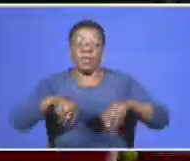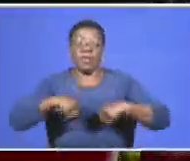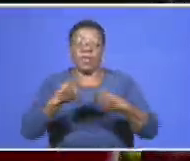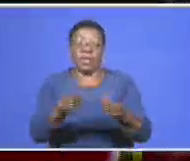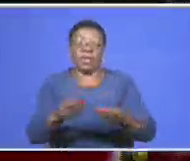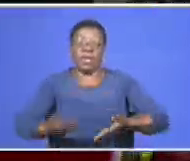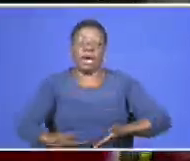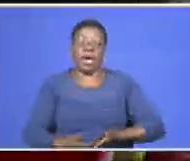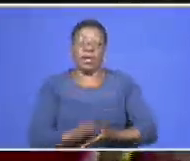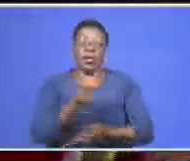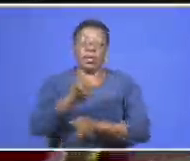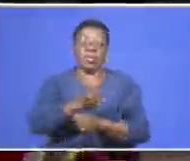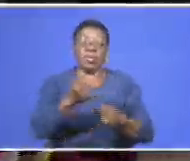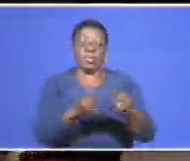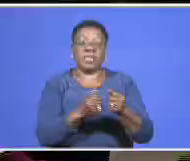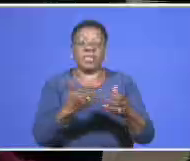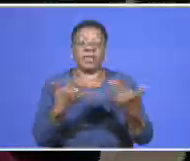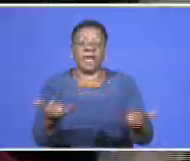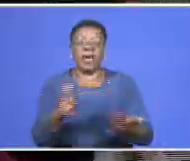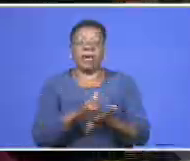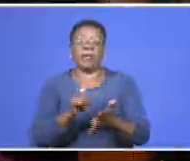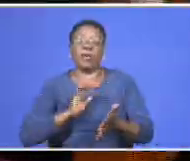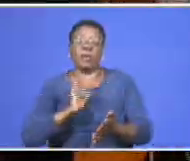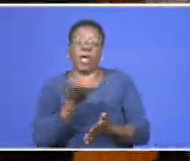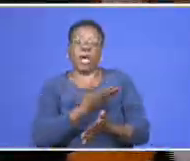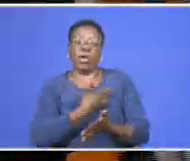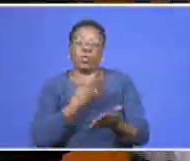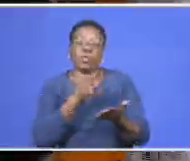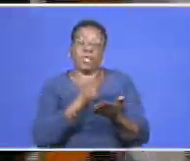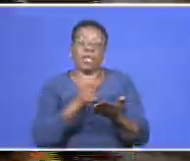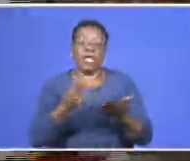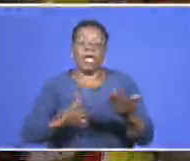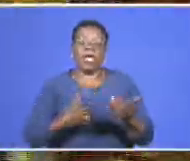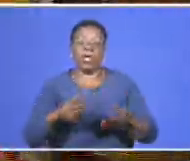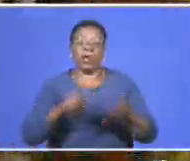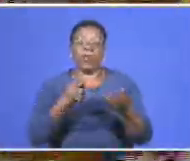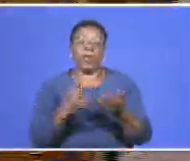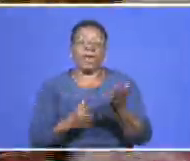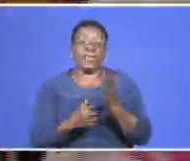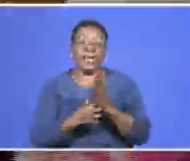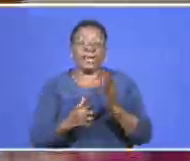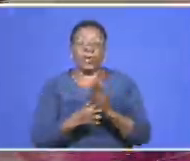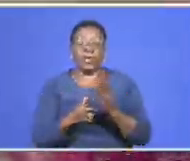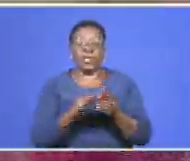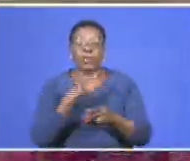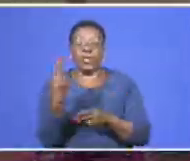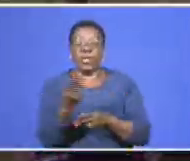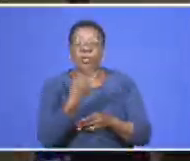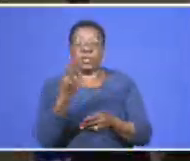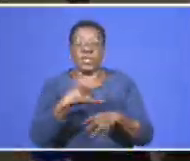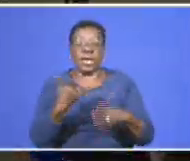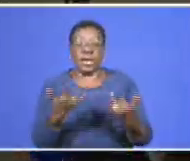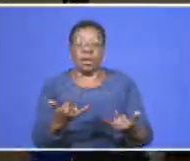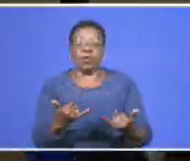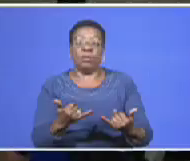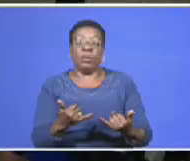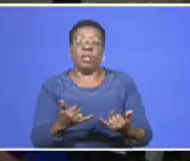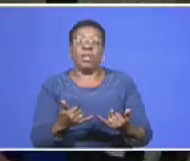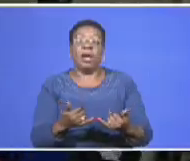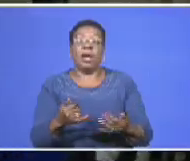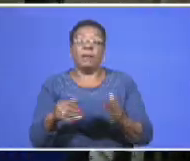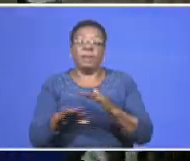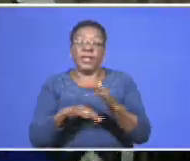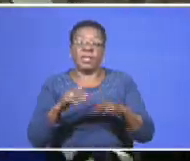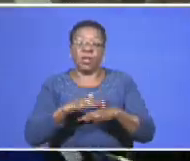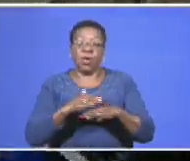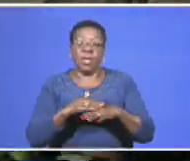system now that we're using our system with our tablets now that we've been using for the parades based on the